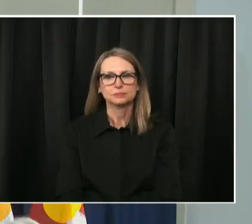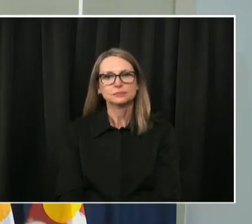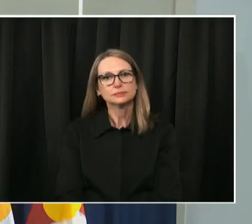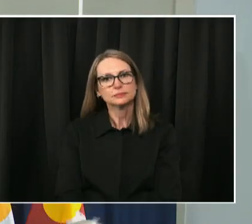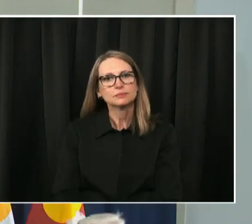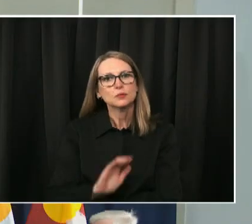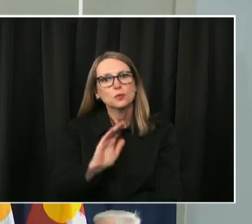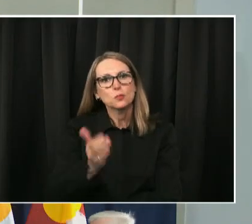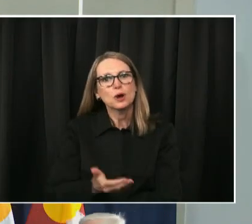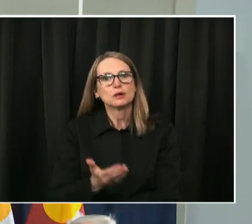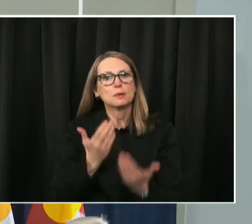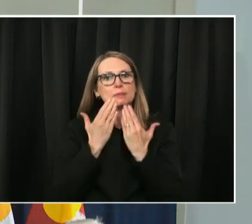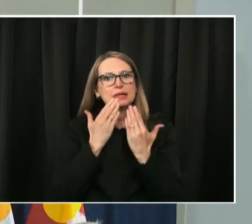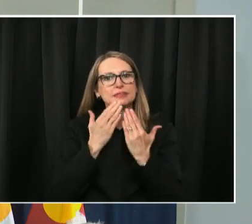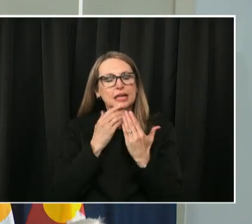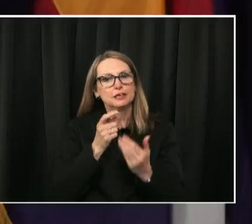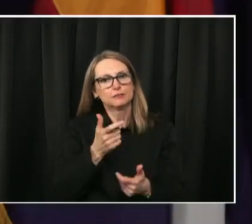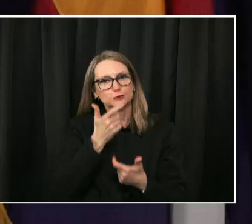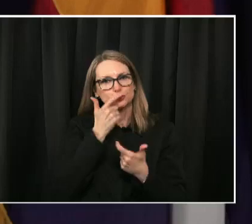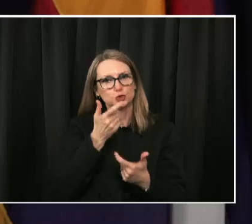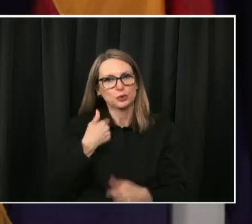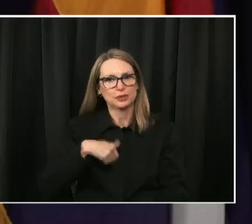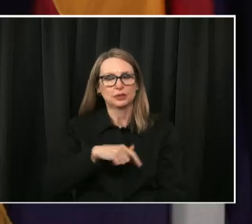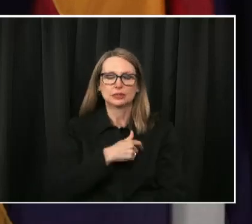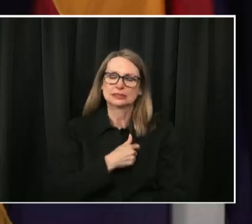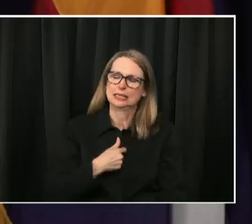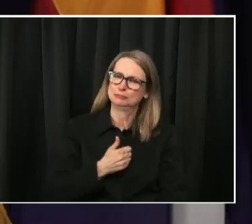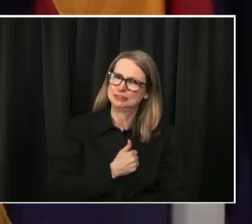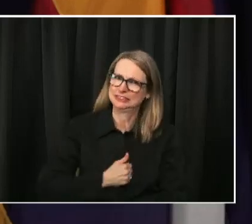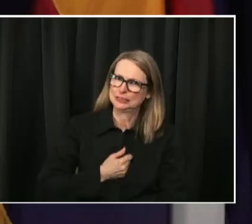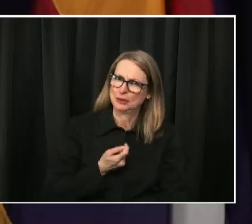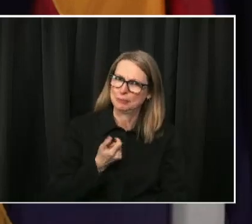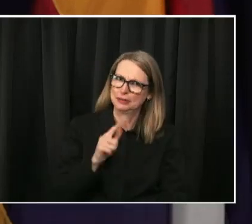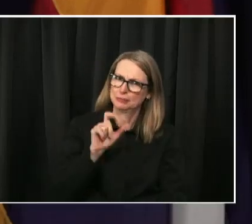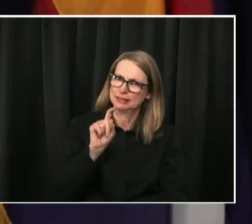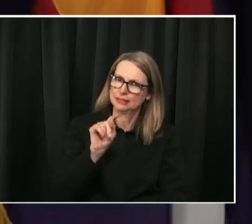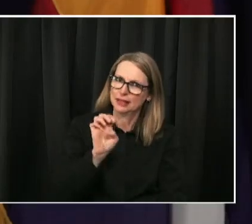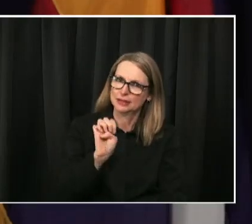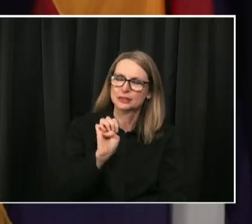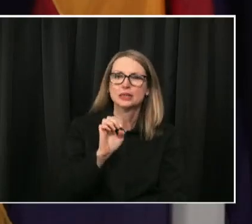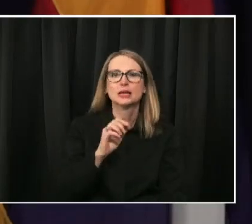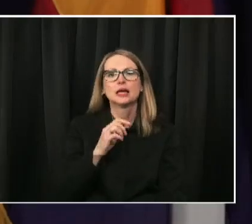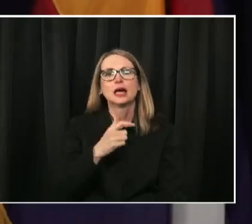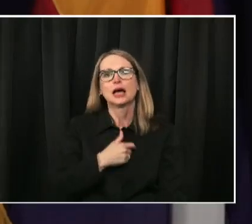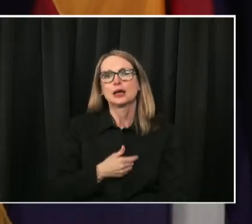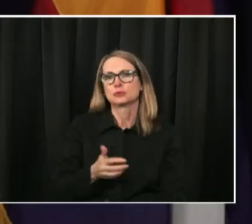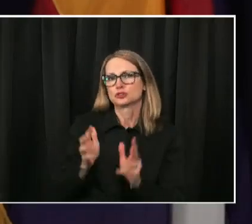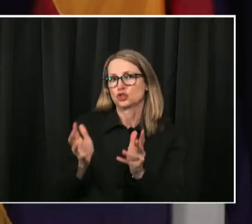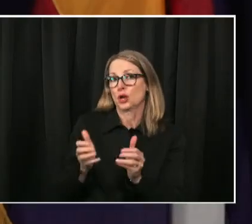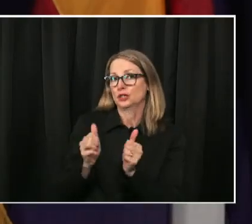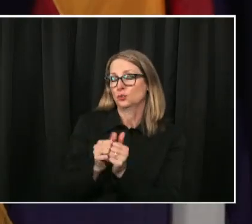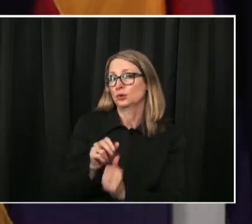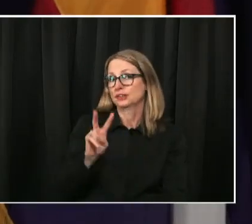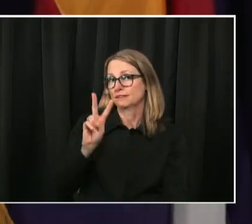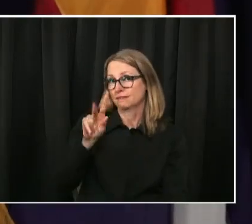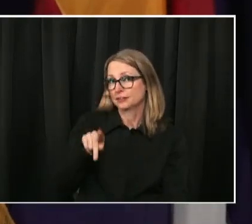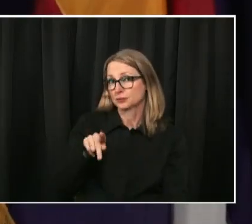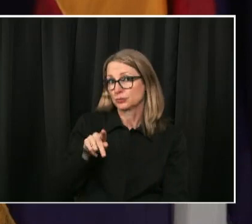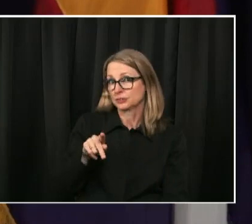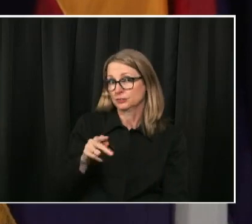welcome. Thank you all for joining us. Sorry we're running a few minutes late. I was with the Vice President who's in Colorado